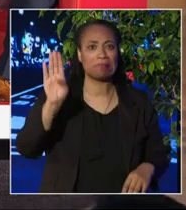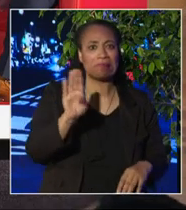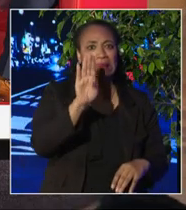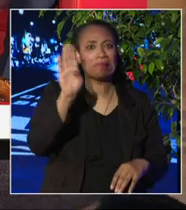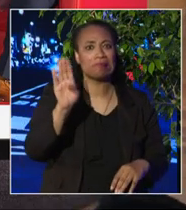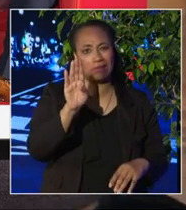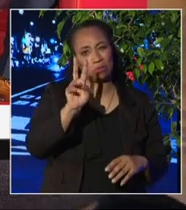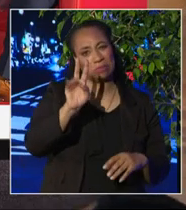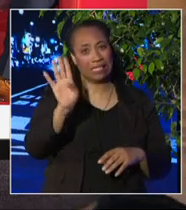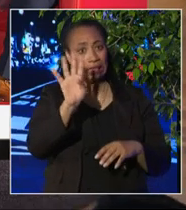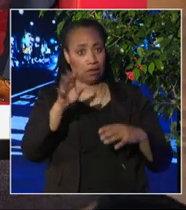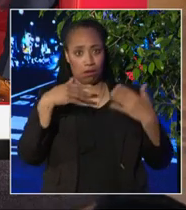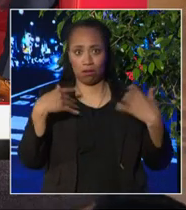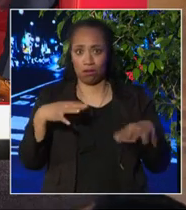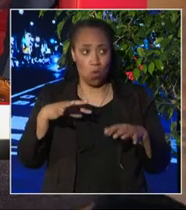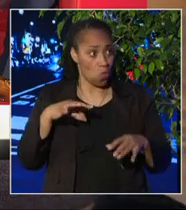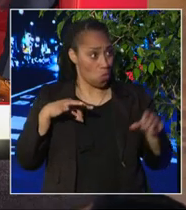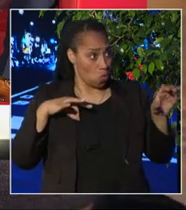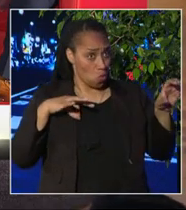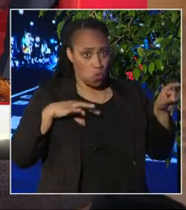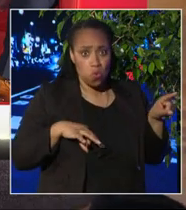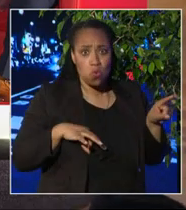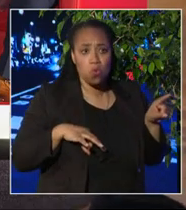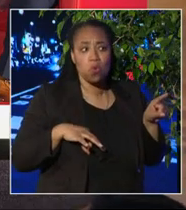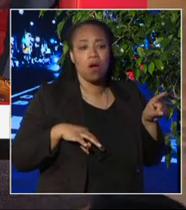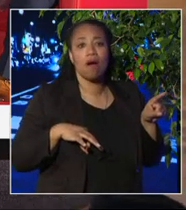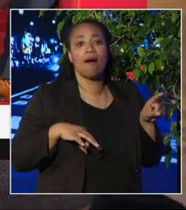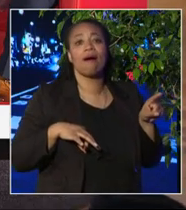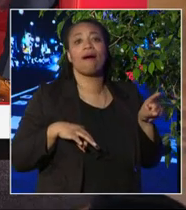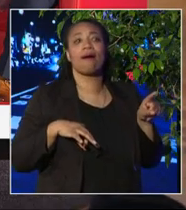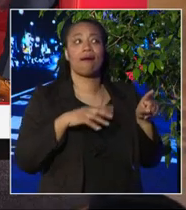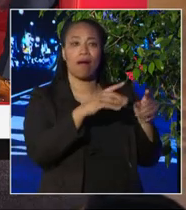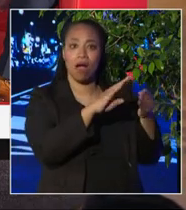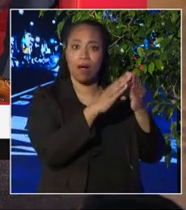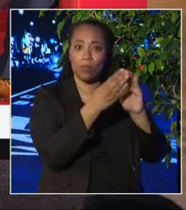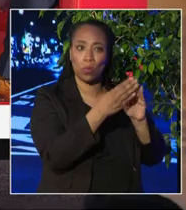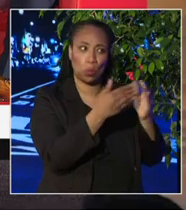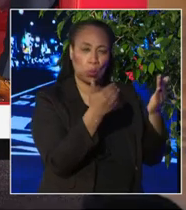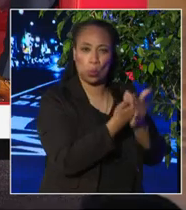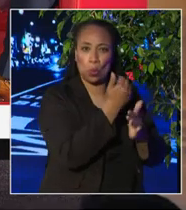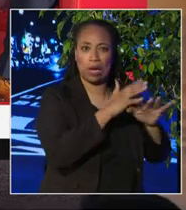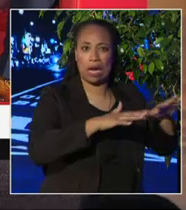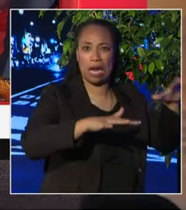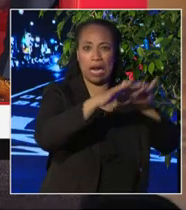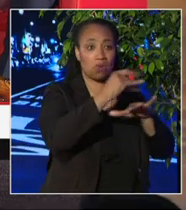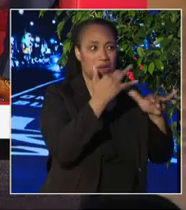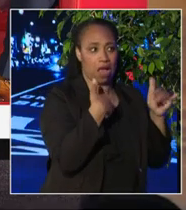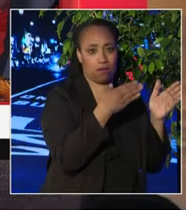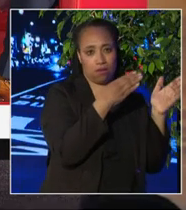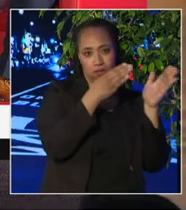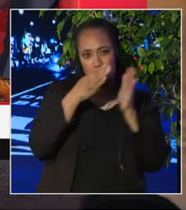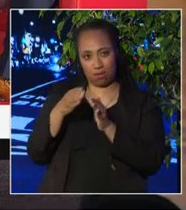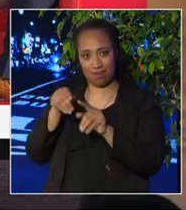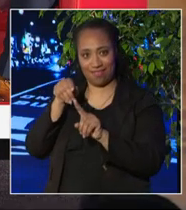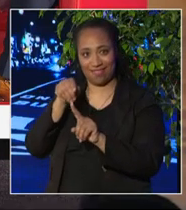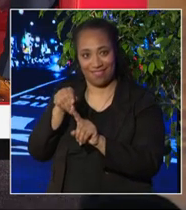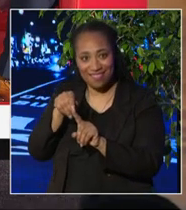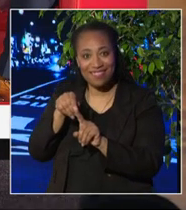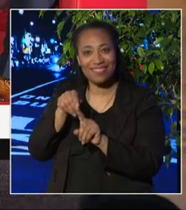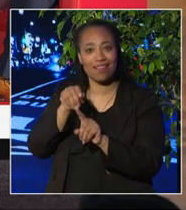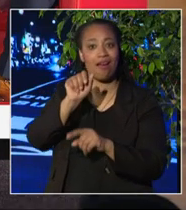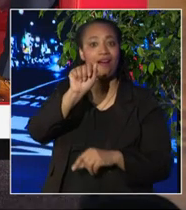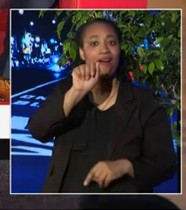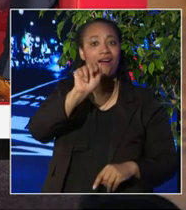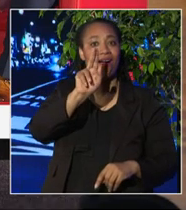We have a whole new neighborhood. Similarly, Audi Field at Buzzard Point, there was no housing, no